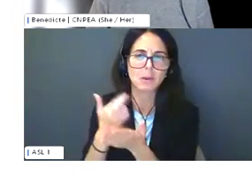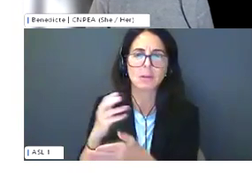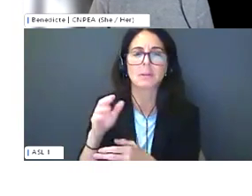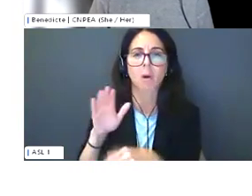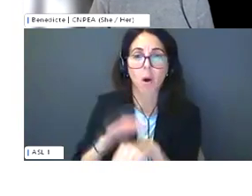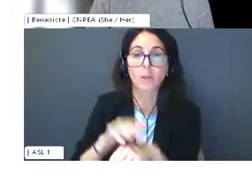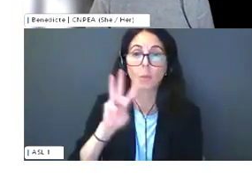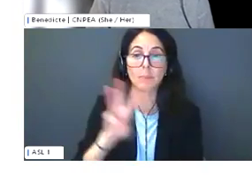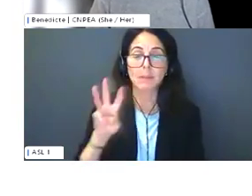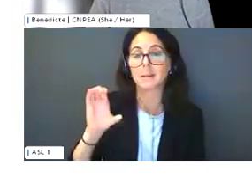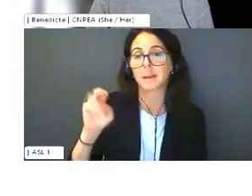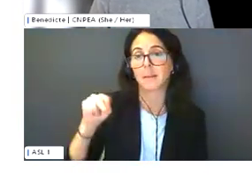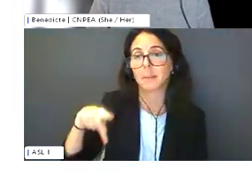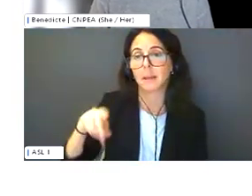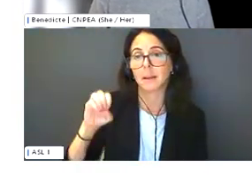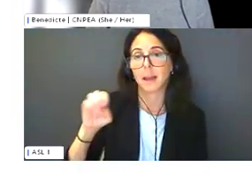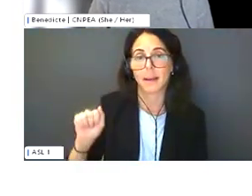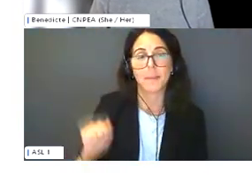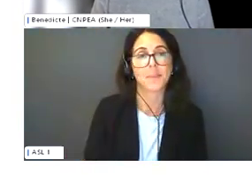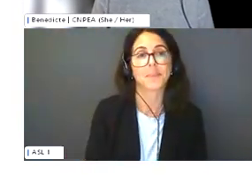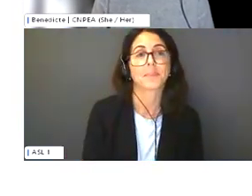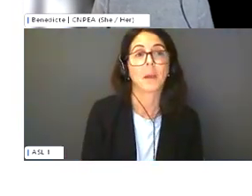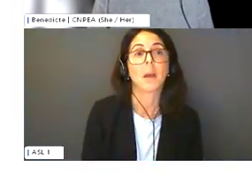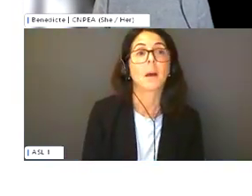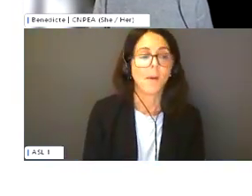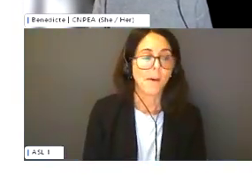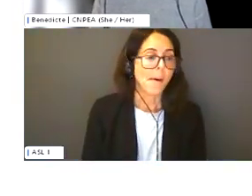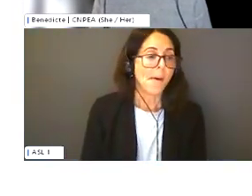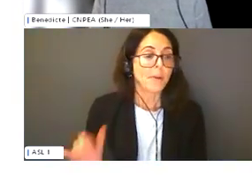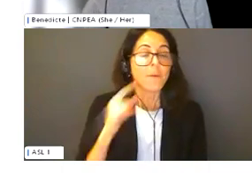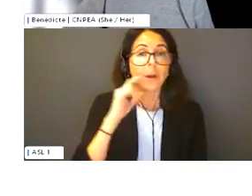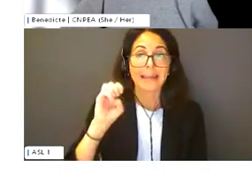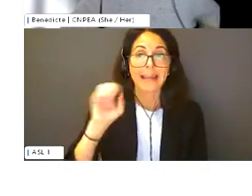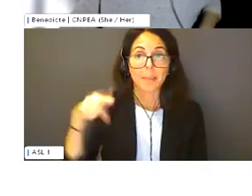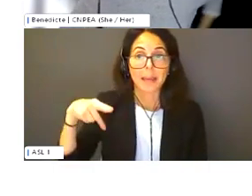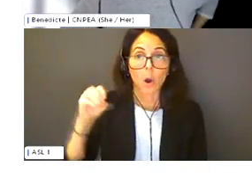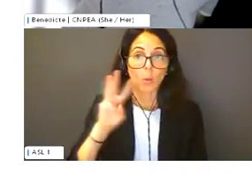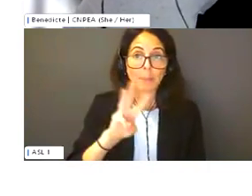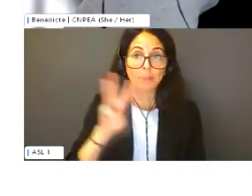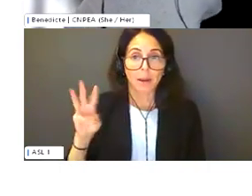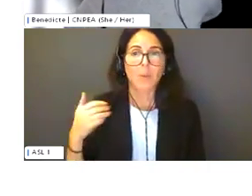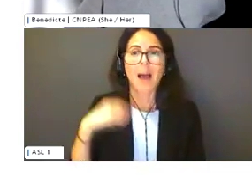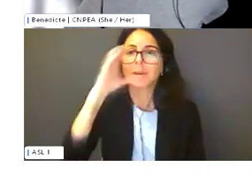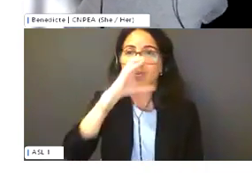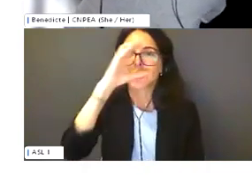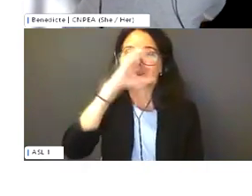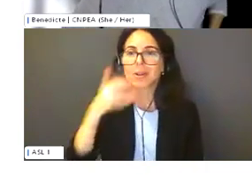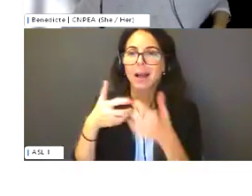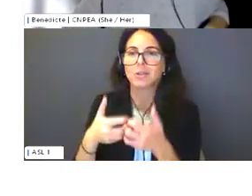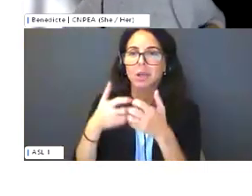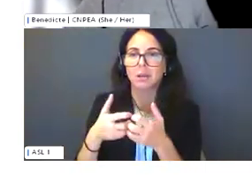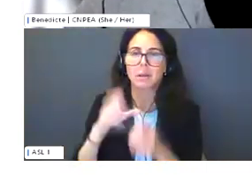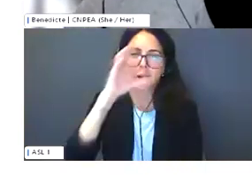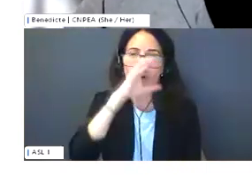website. Also on Elder Abuse Prevention Ontario's website, we also have a search engine you can look for